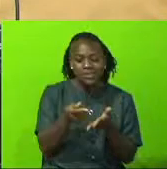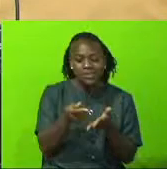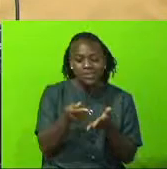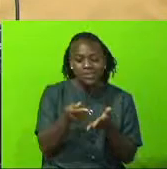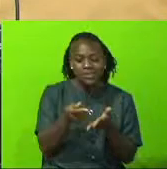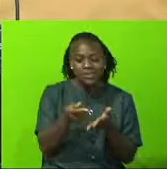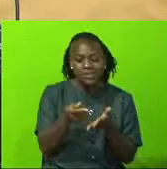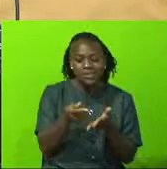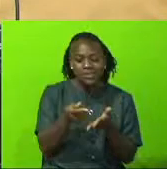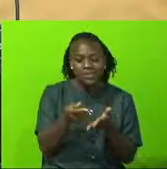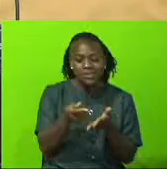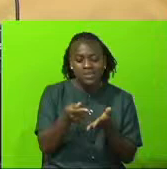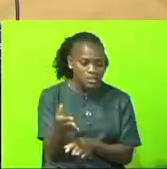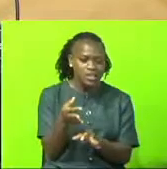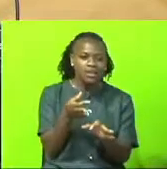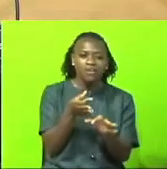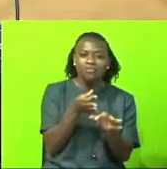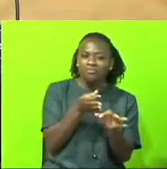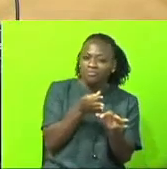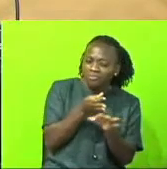also faithfully